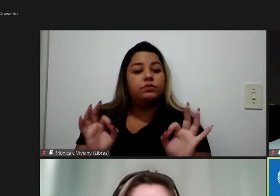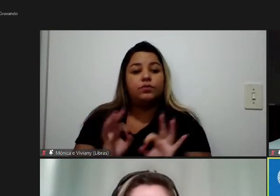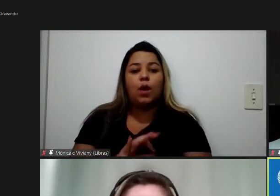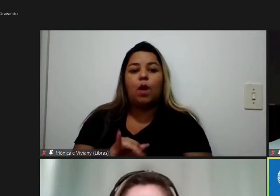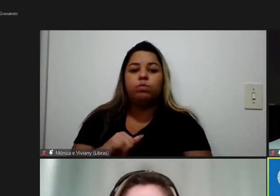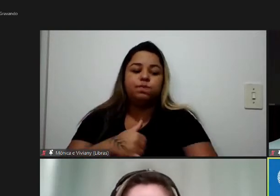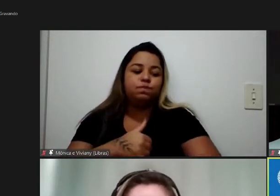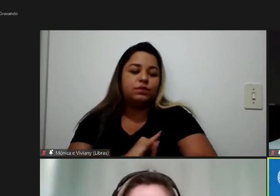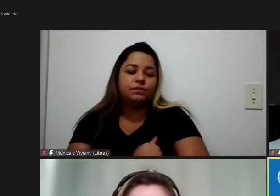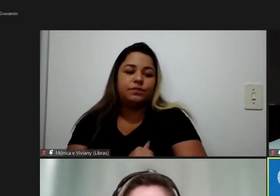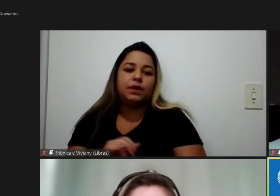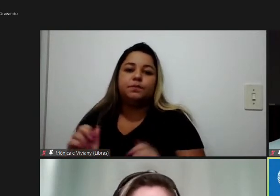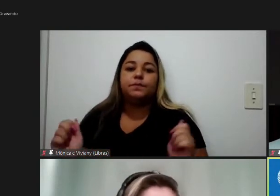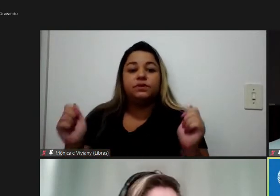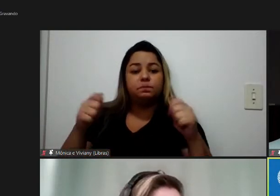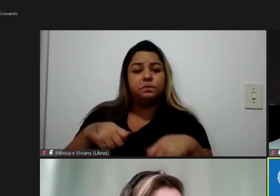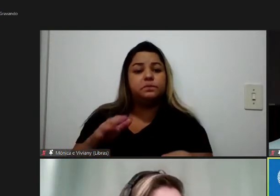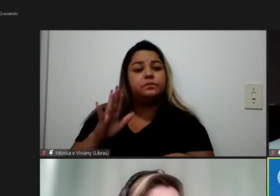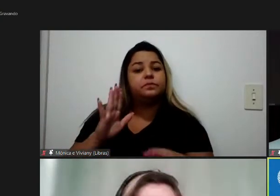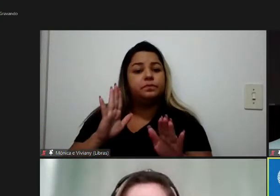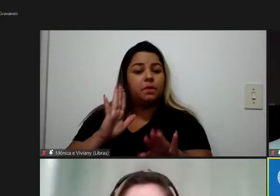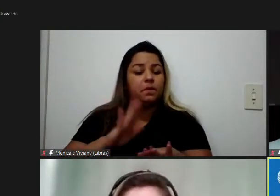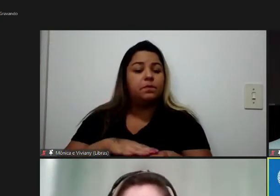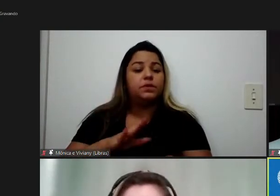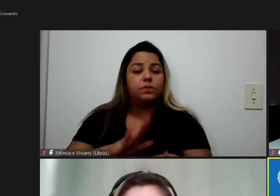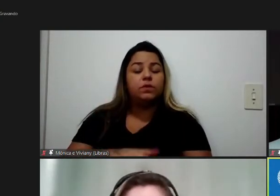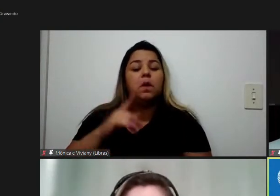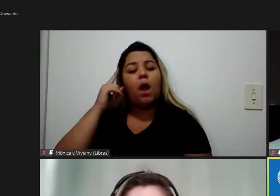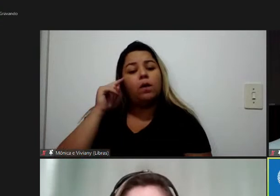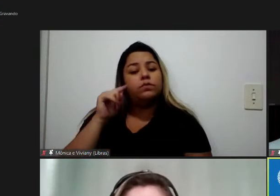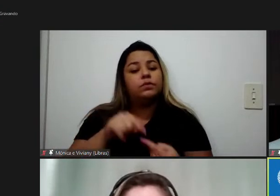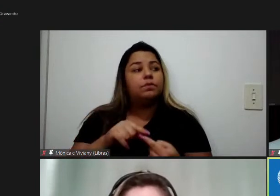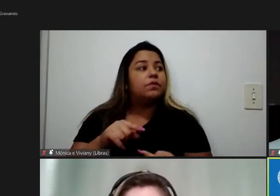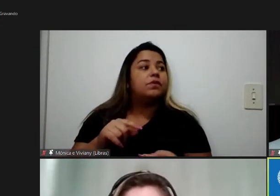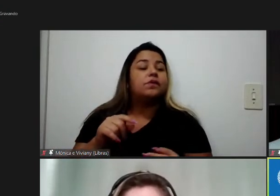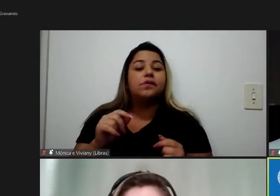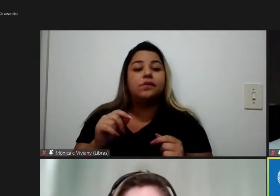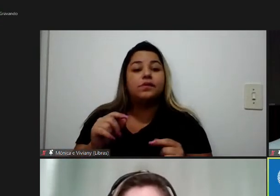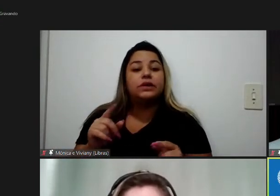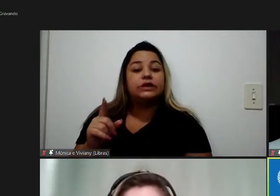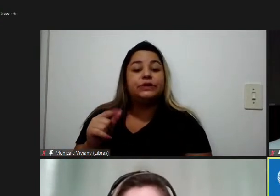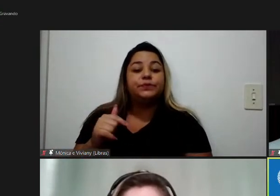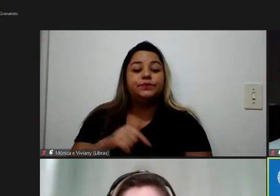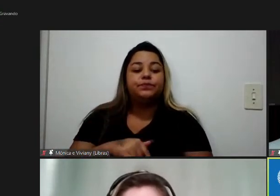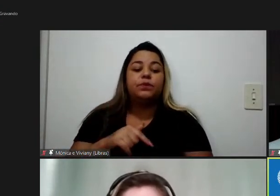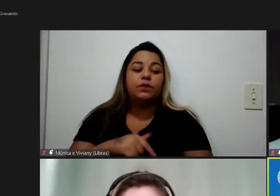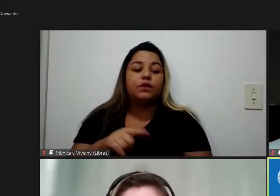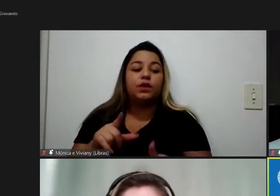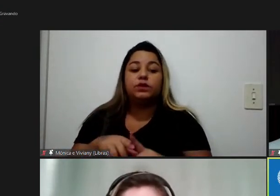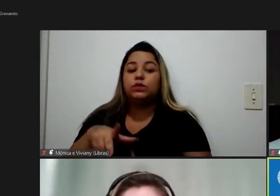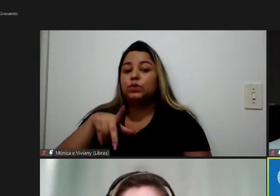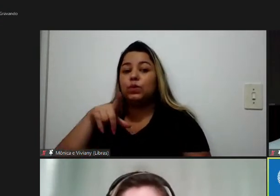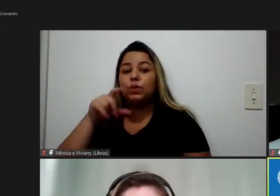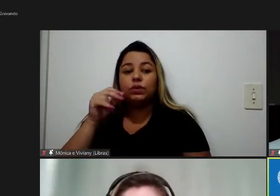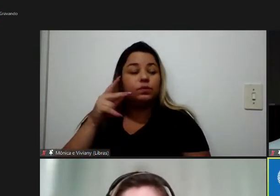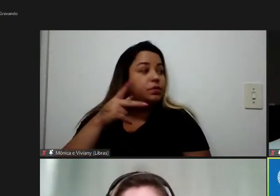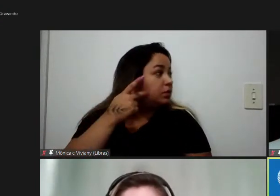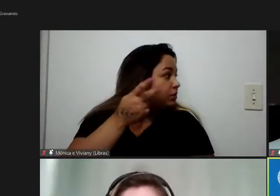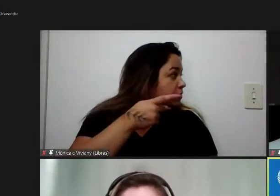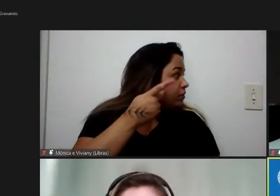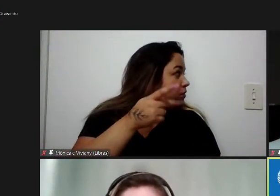I totally agree with you. But in terms of political choices, I think there are some very interesting choices. We're looking, for example,